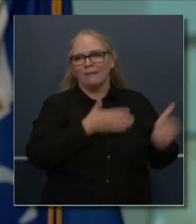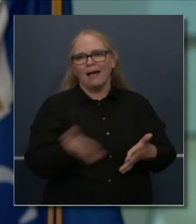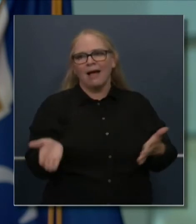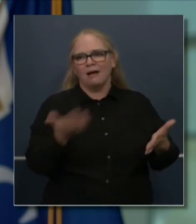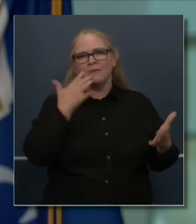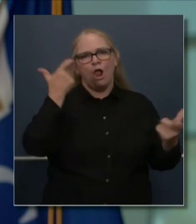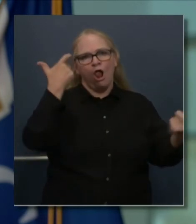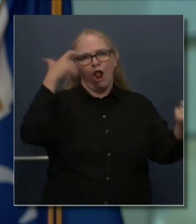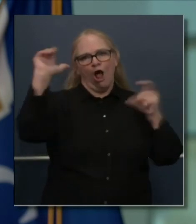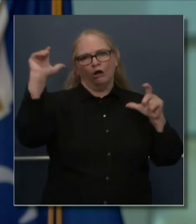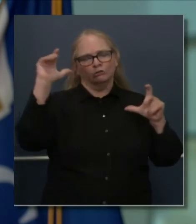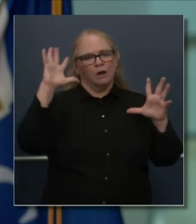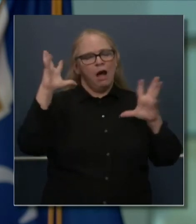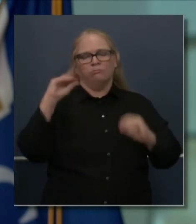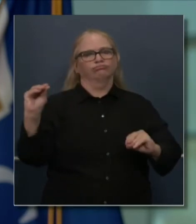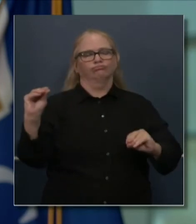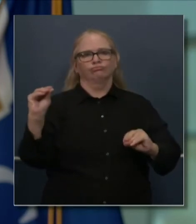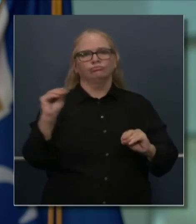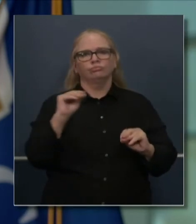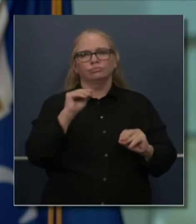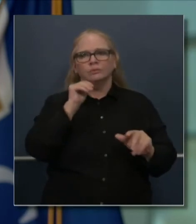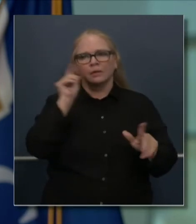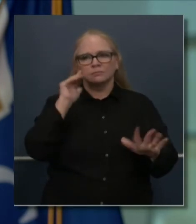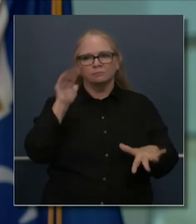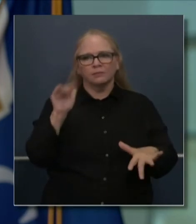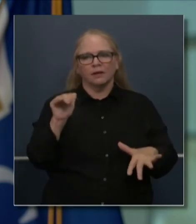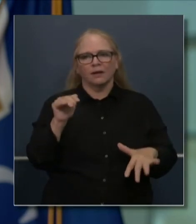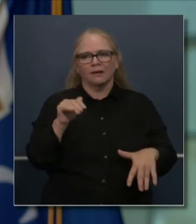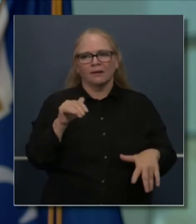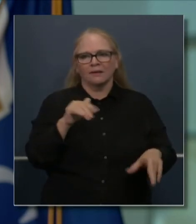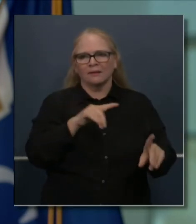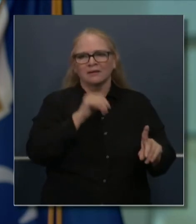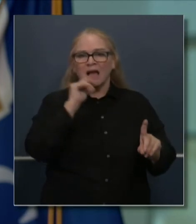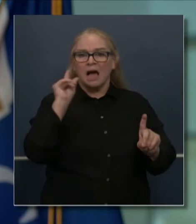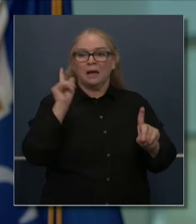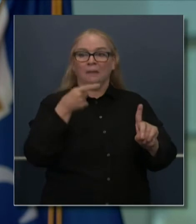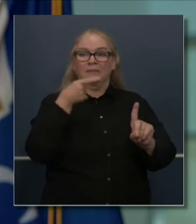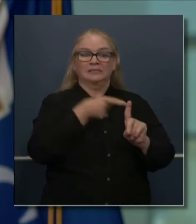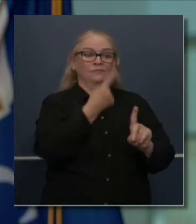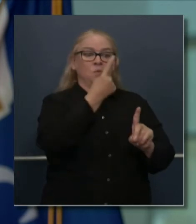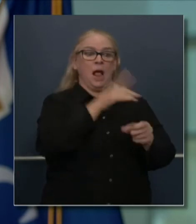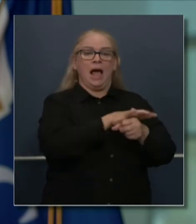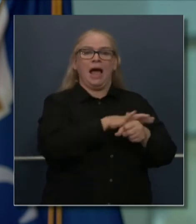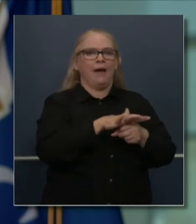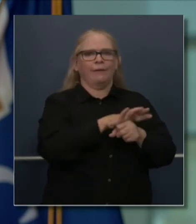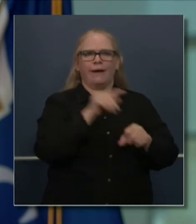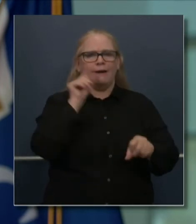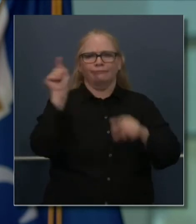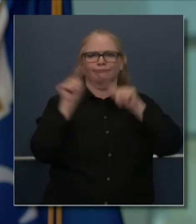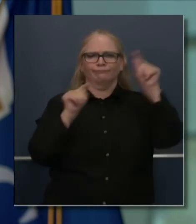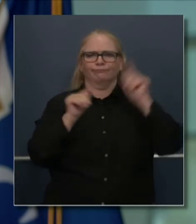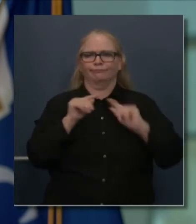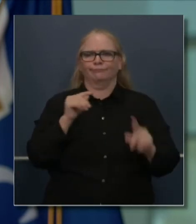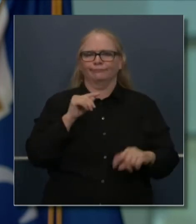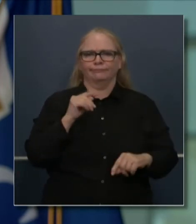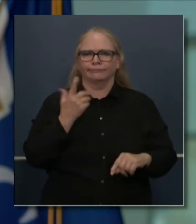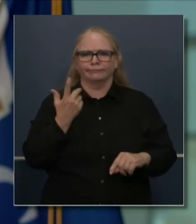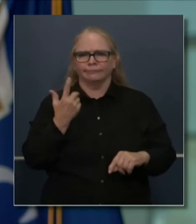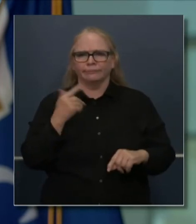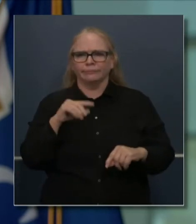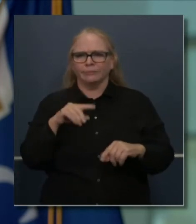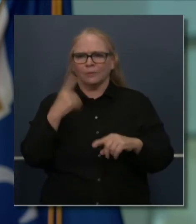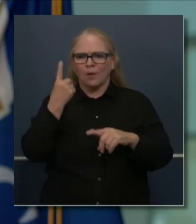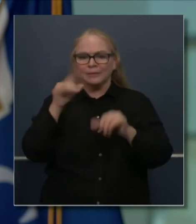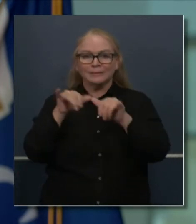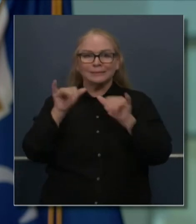but to put in place in this event as a way of addressing your appropriate question and